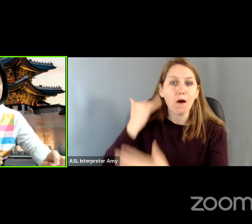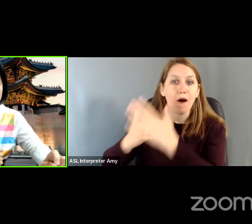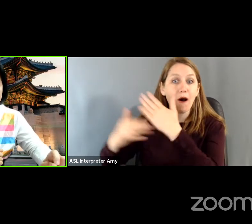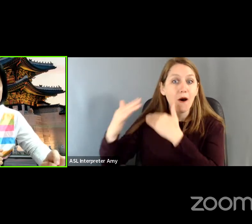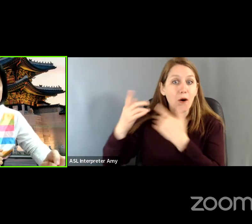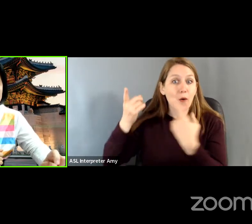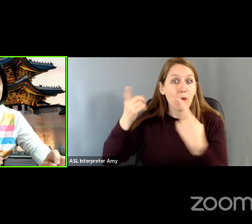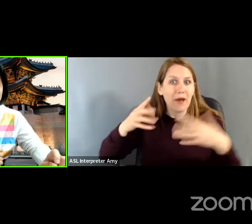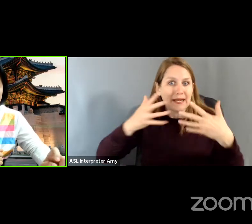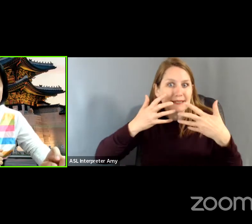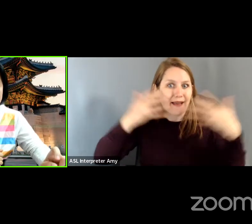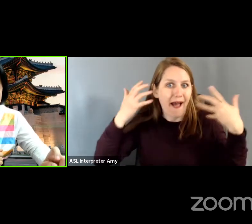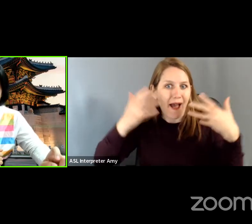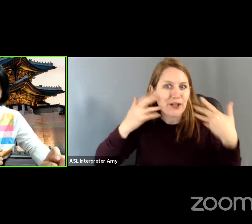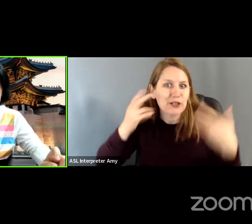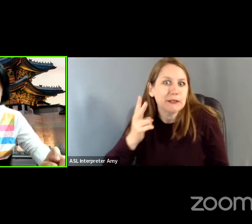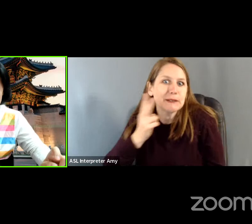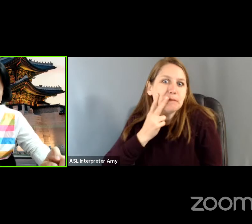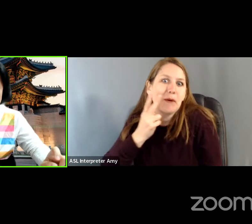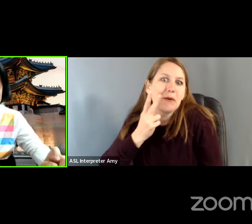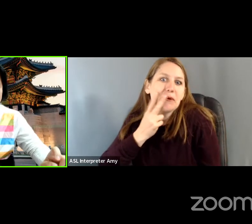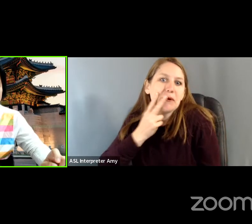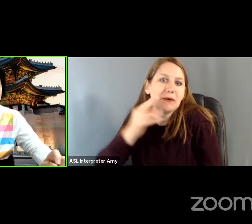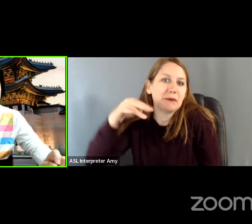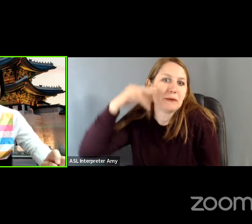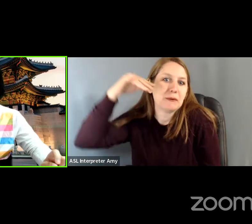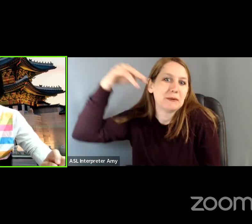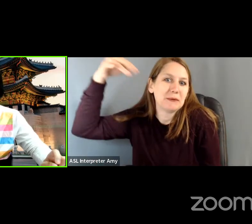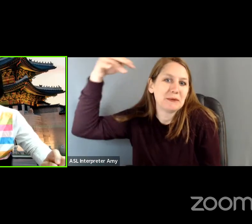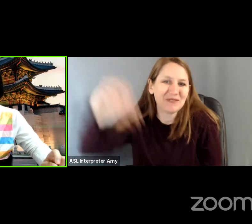when tigers smoked cigarettes.